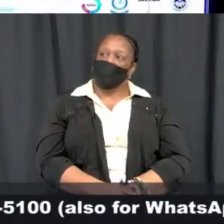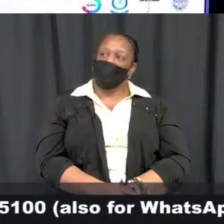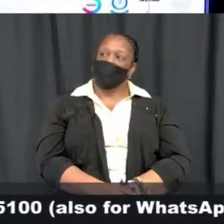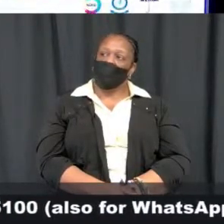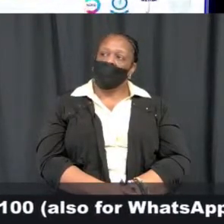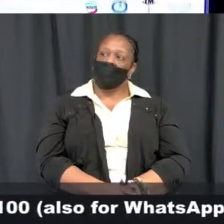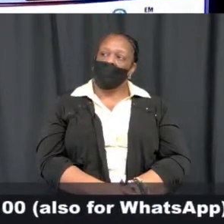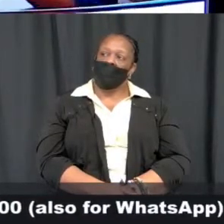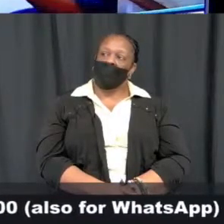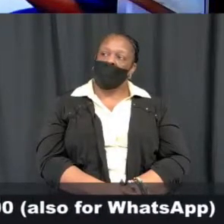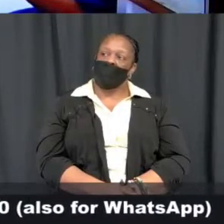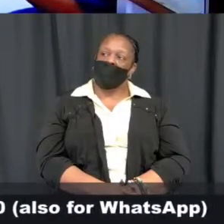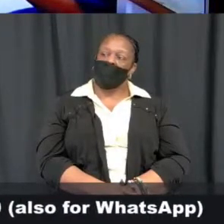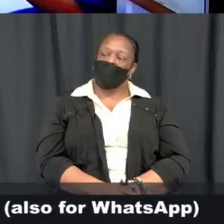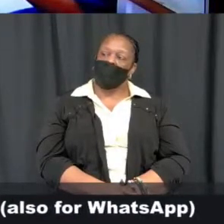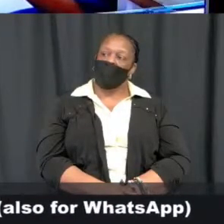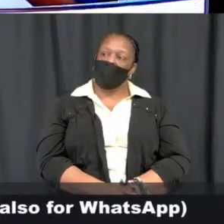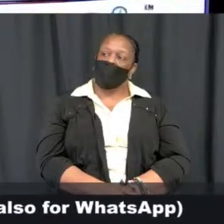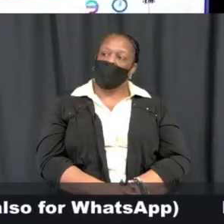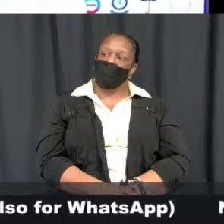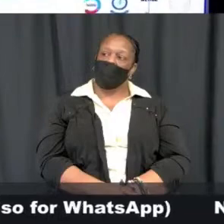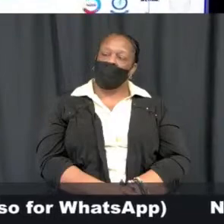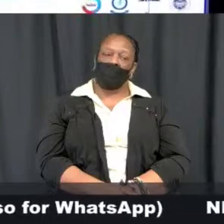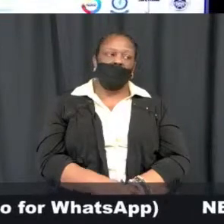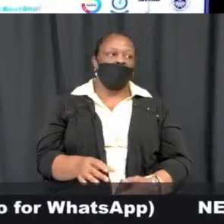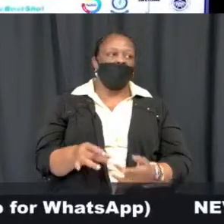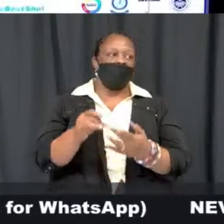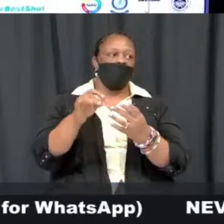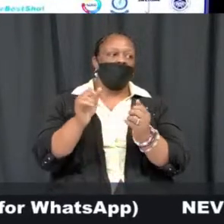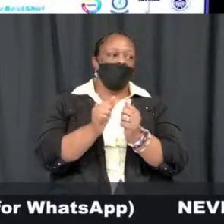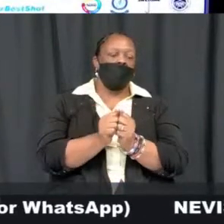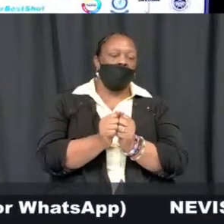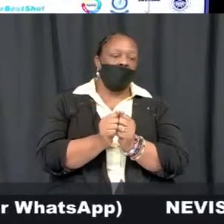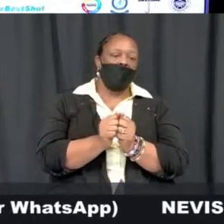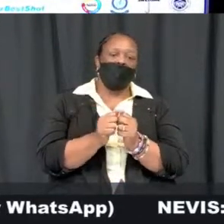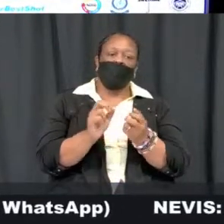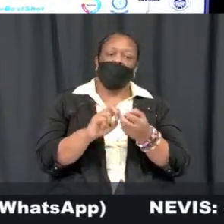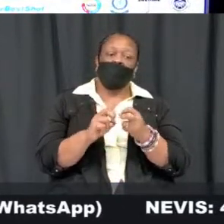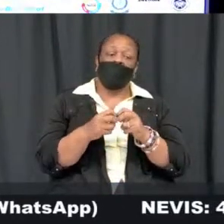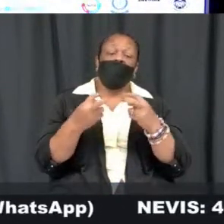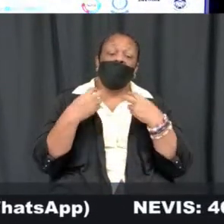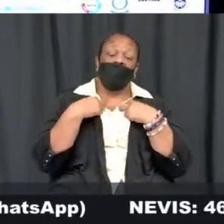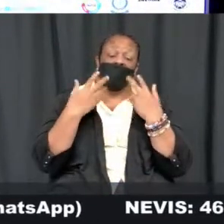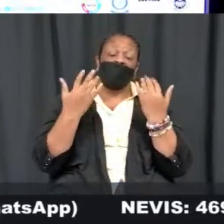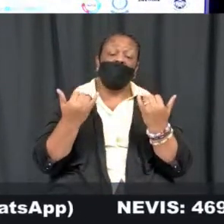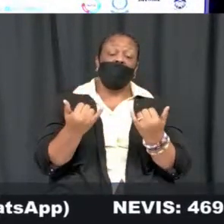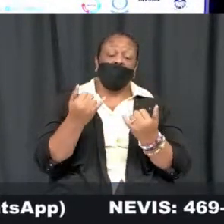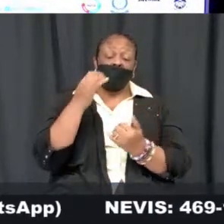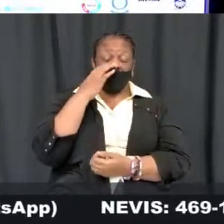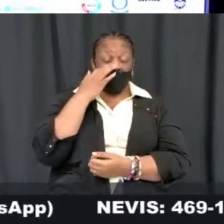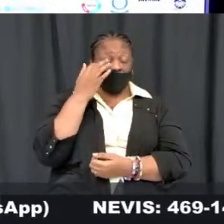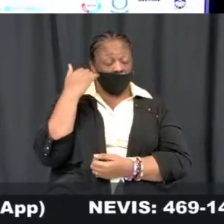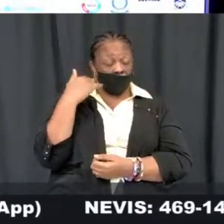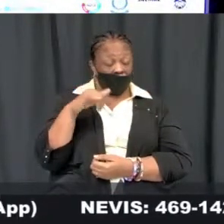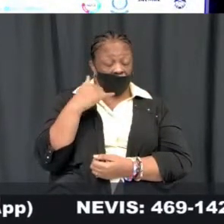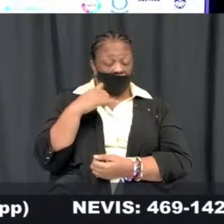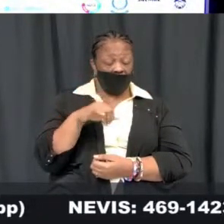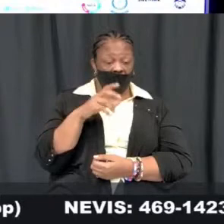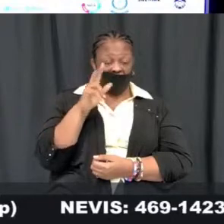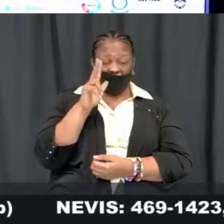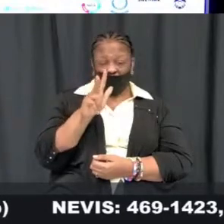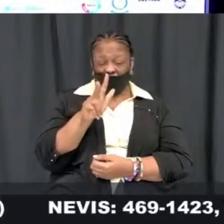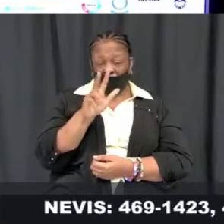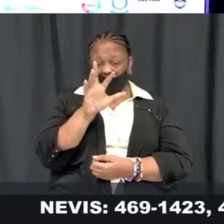outbreak, the crisis that we are in. That brings us to the end of this press briefing for today. I